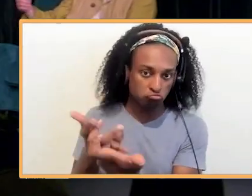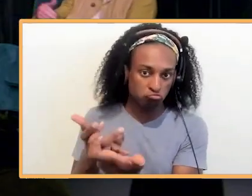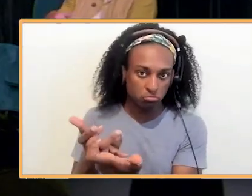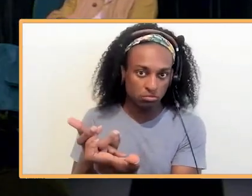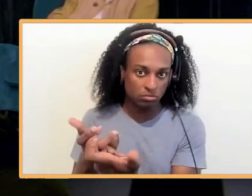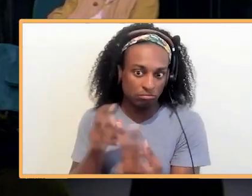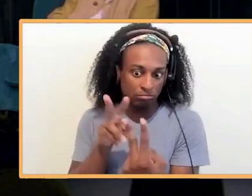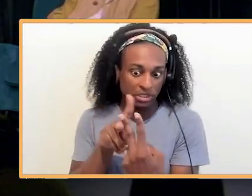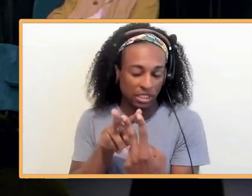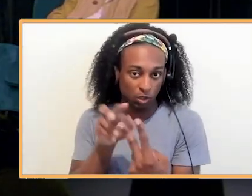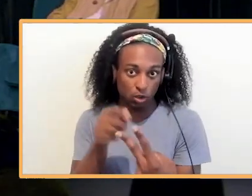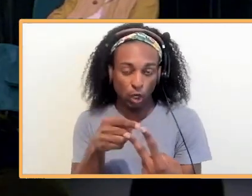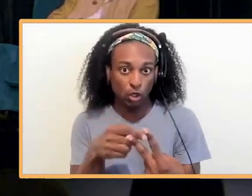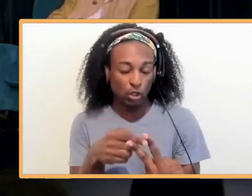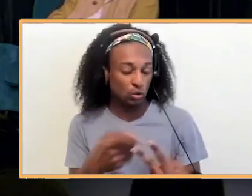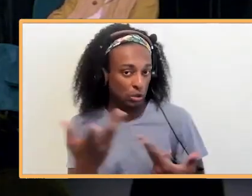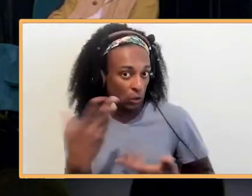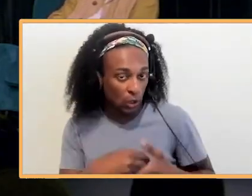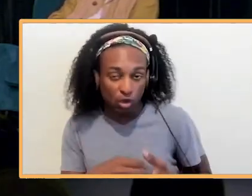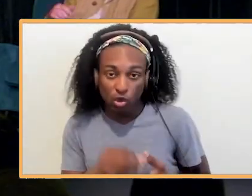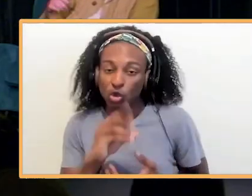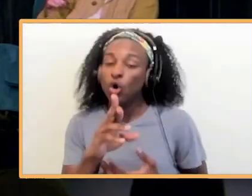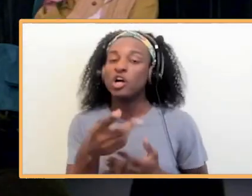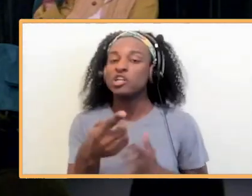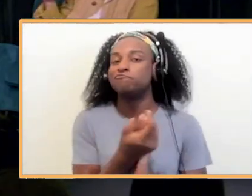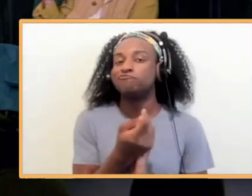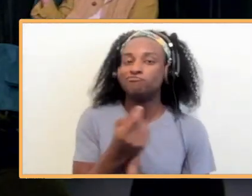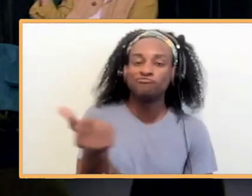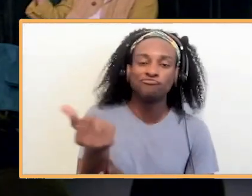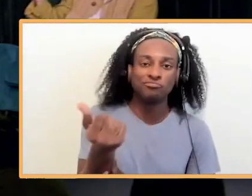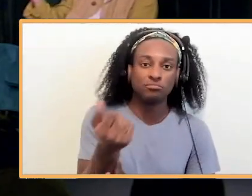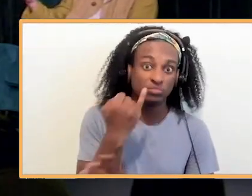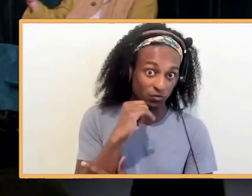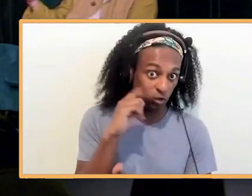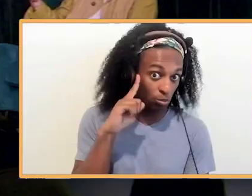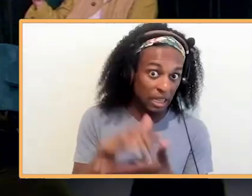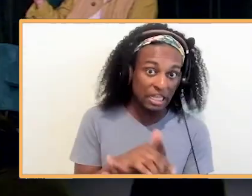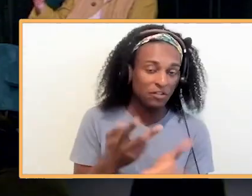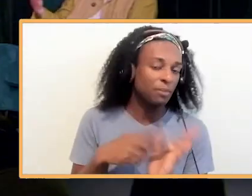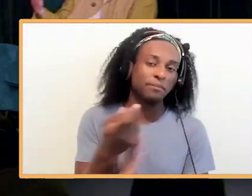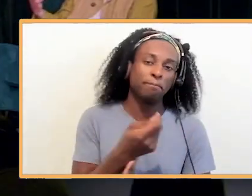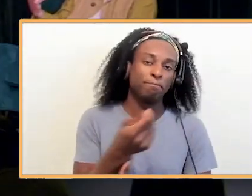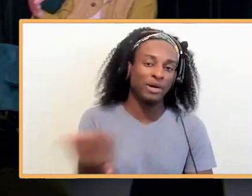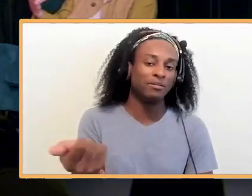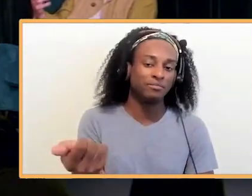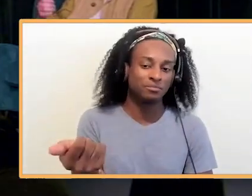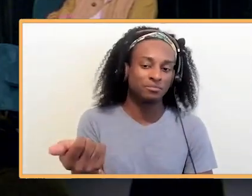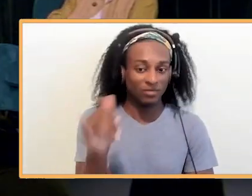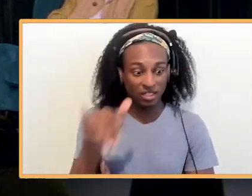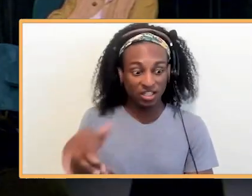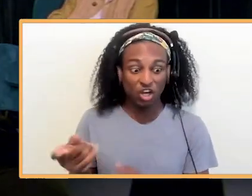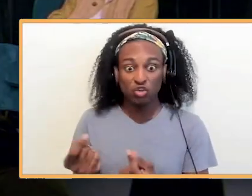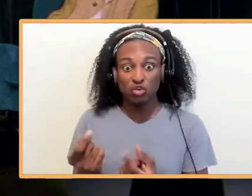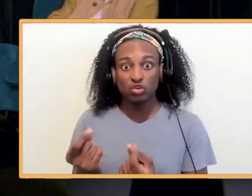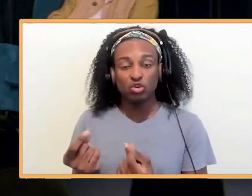right. Right? And so I think what that does is it actually creates really strong sense of belonging.